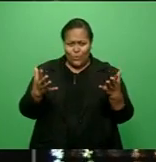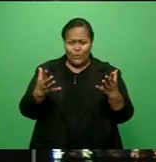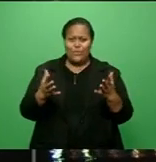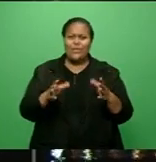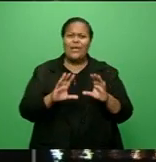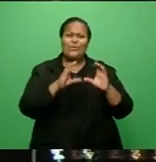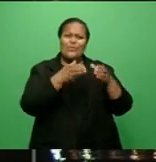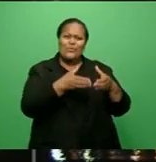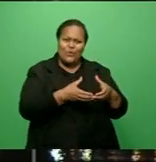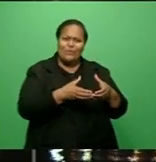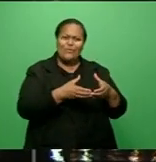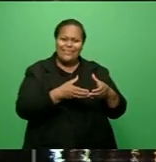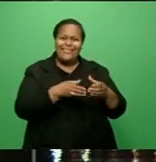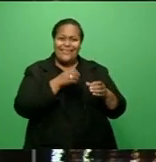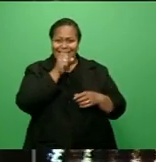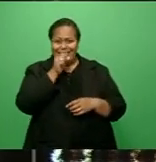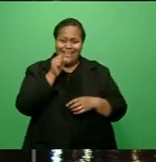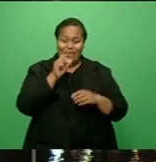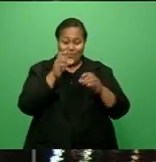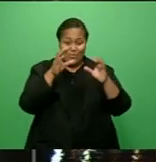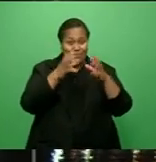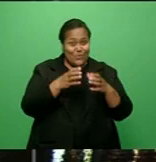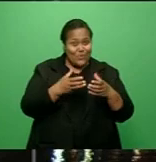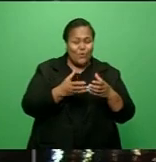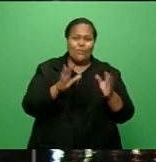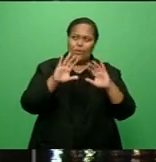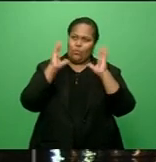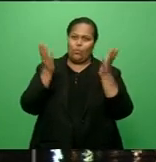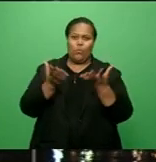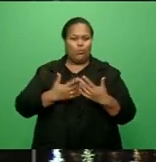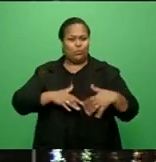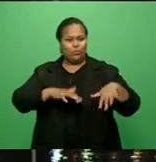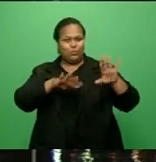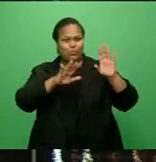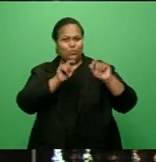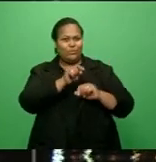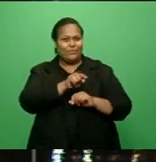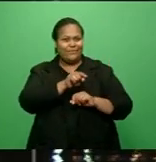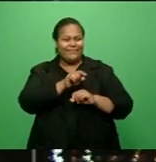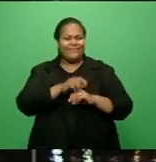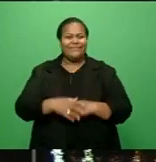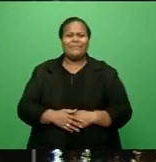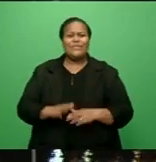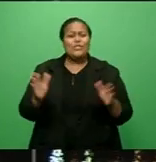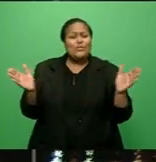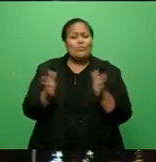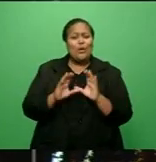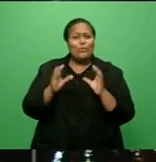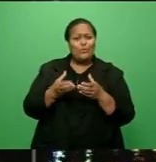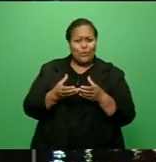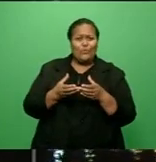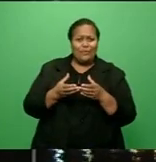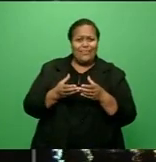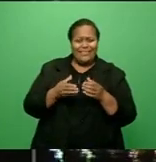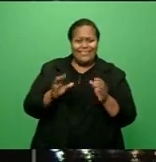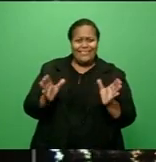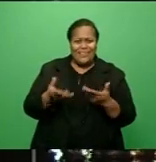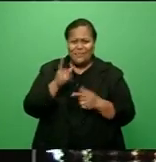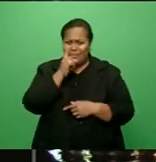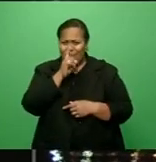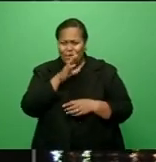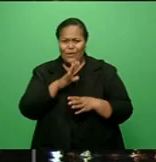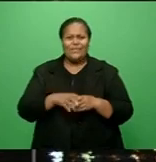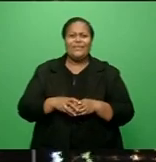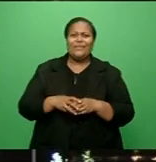the best K-pop group in the world. However, as Koroi Tandalala reports, it took a small group of fans to shake the very